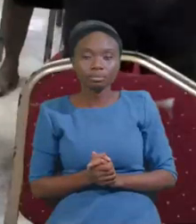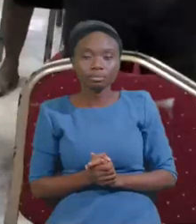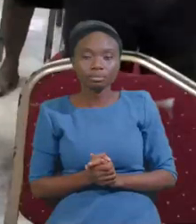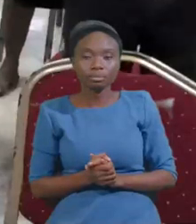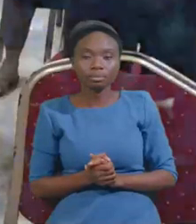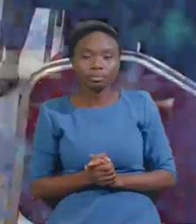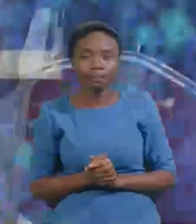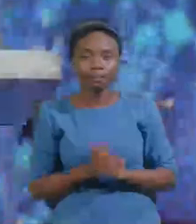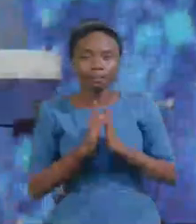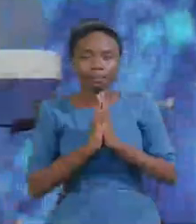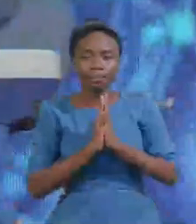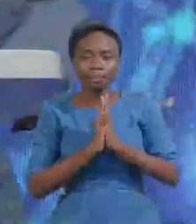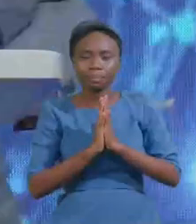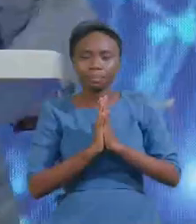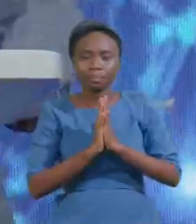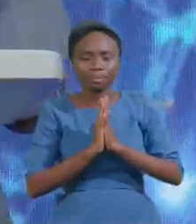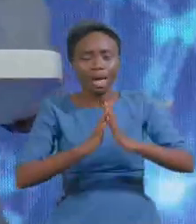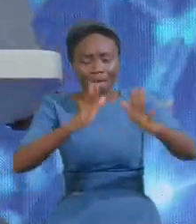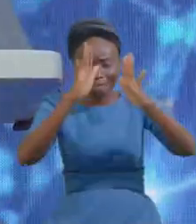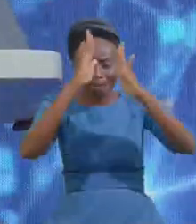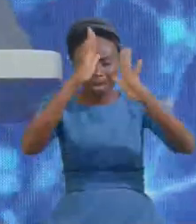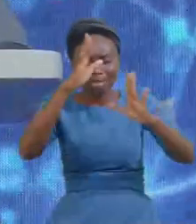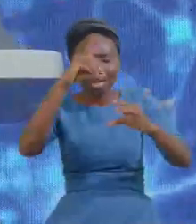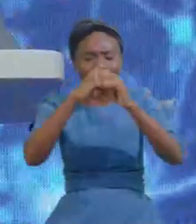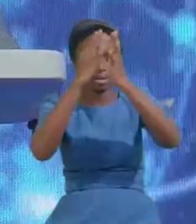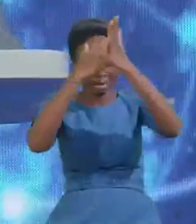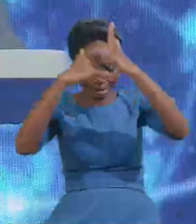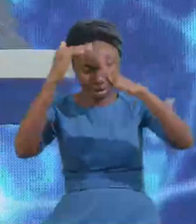Let us pray. Father in heaven,